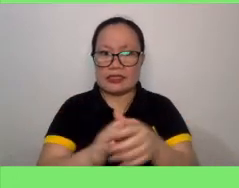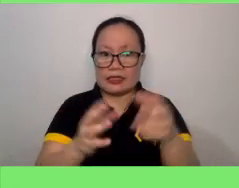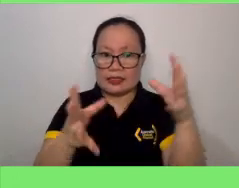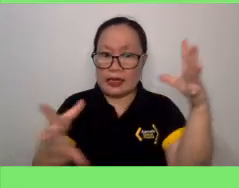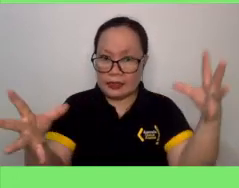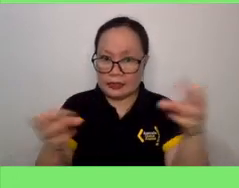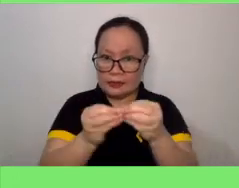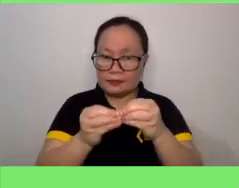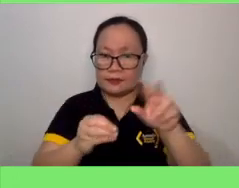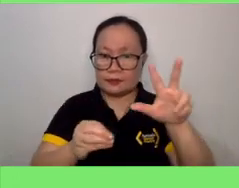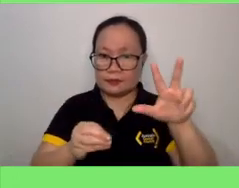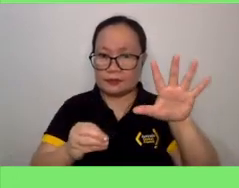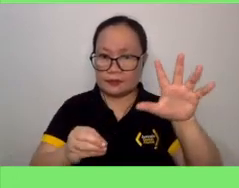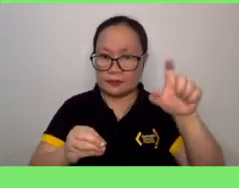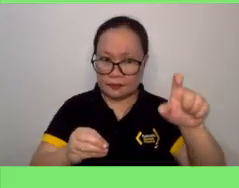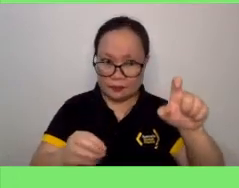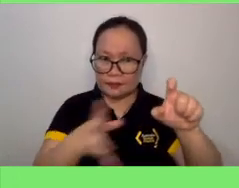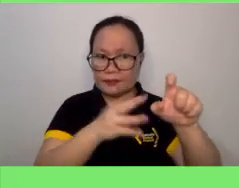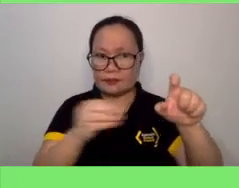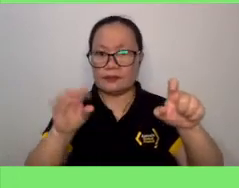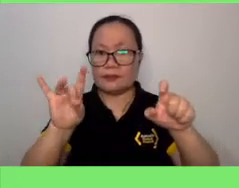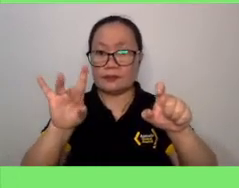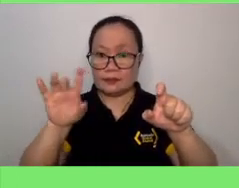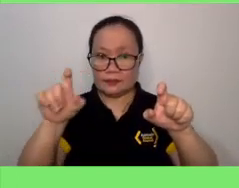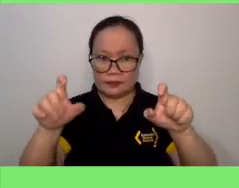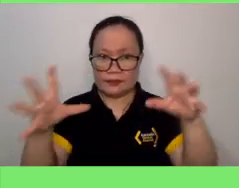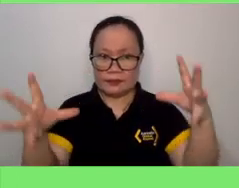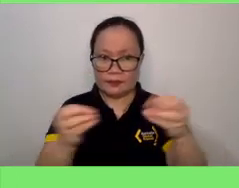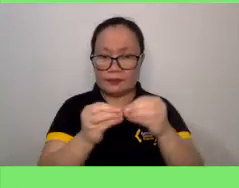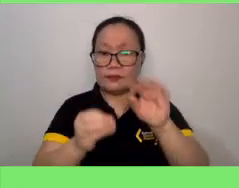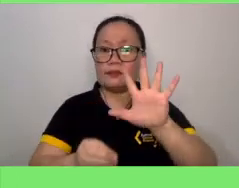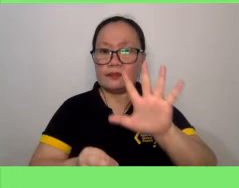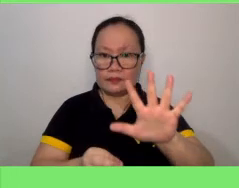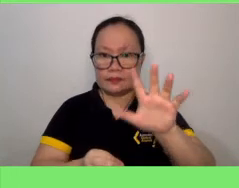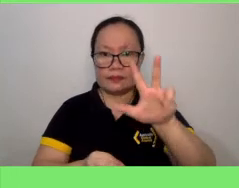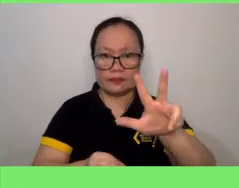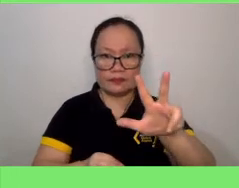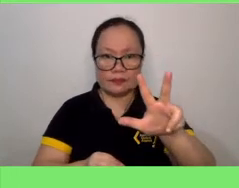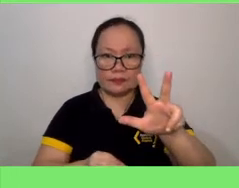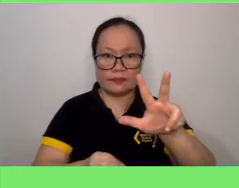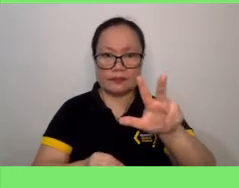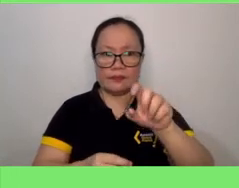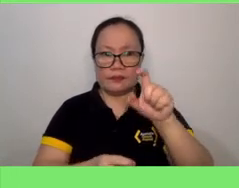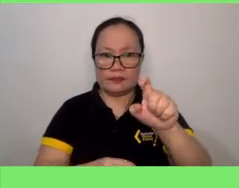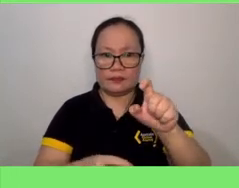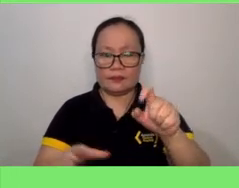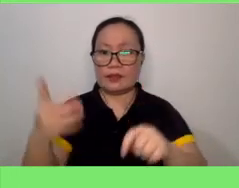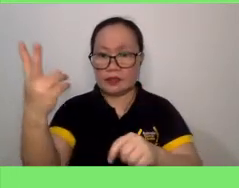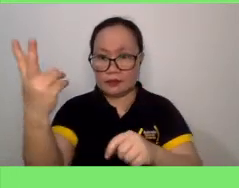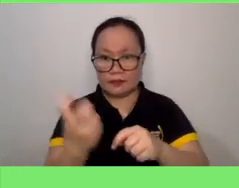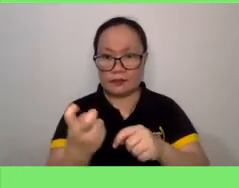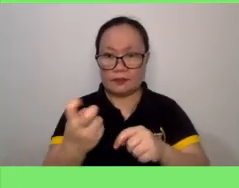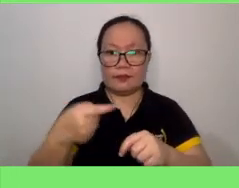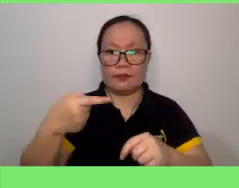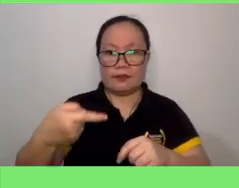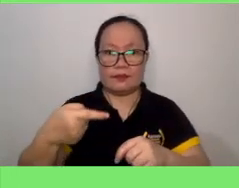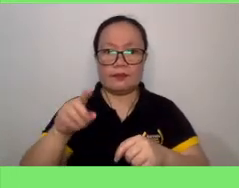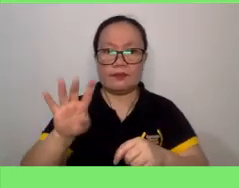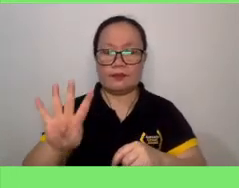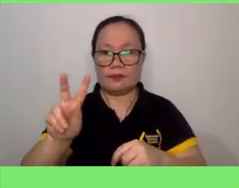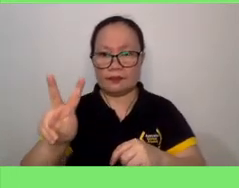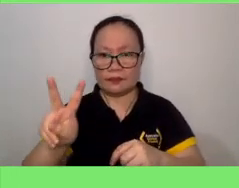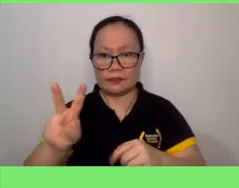53x. Okay, since same sign sila, we will add. And then, bring down negative 42. So,